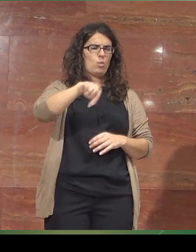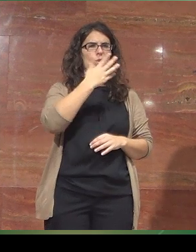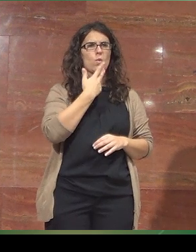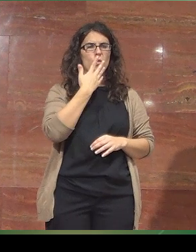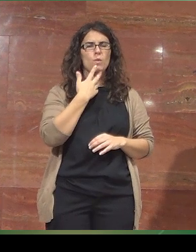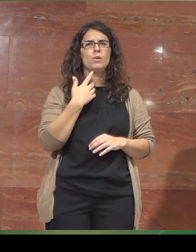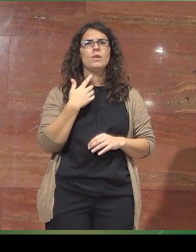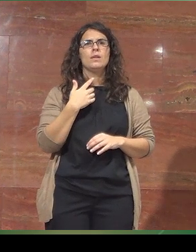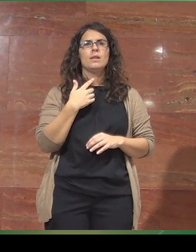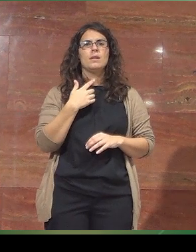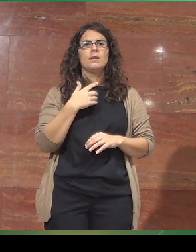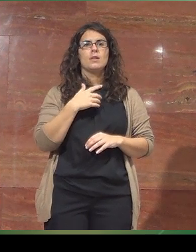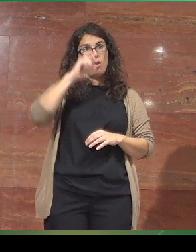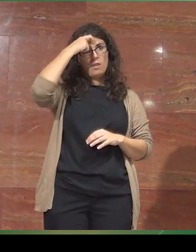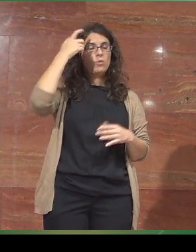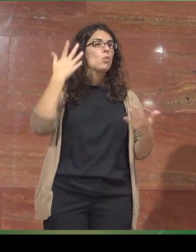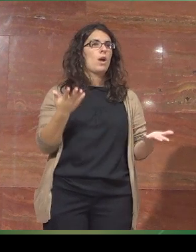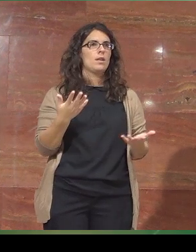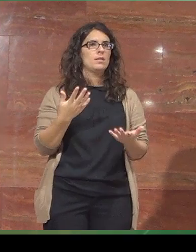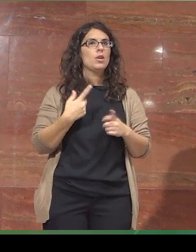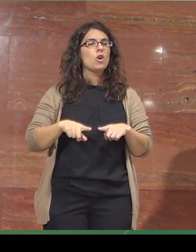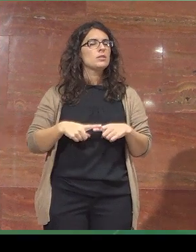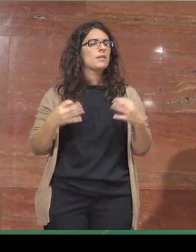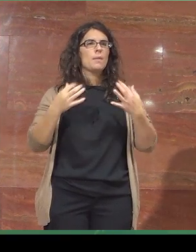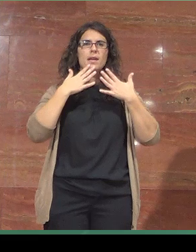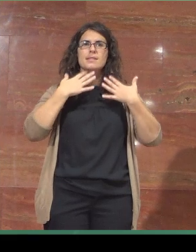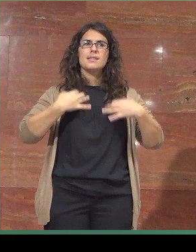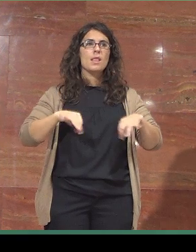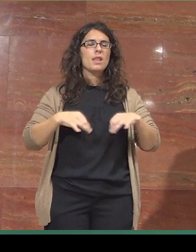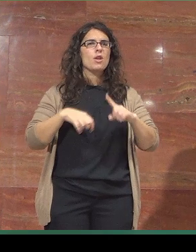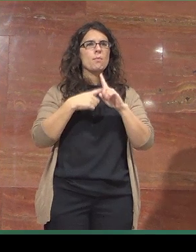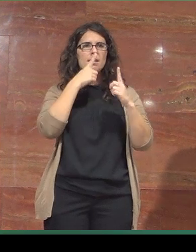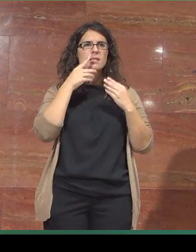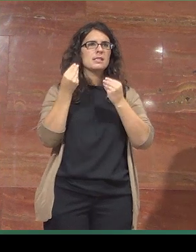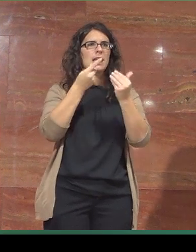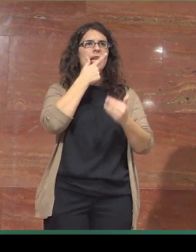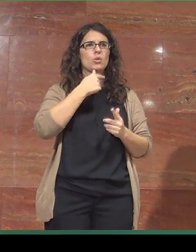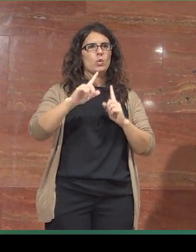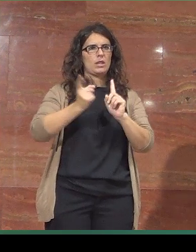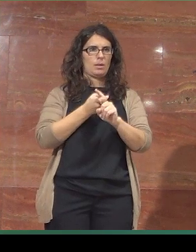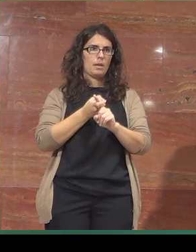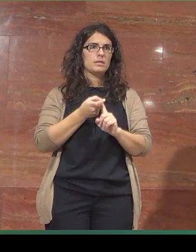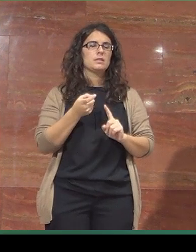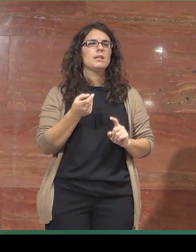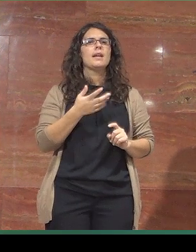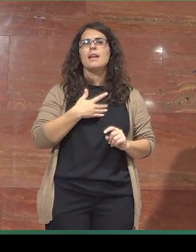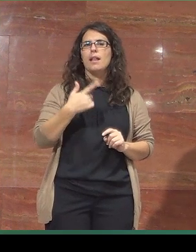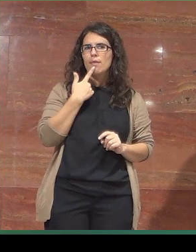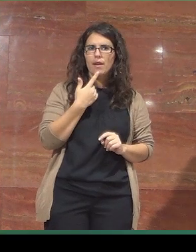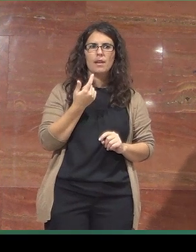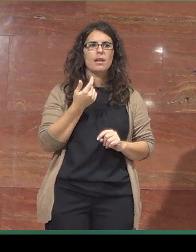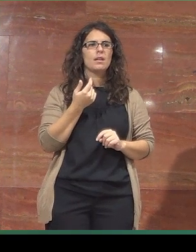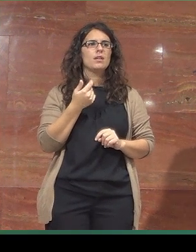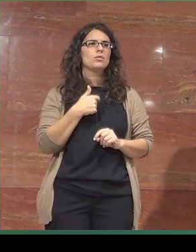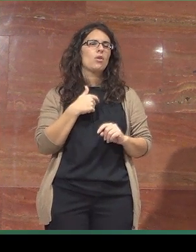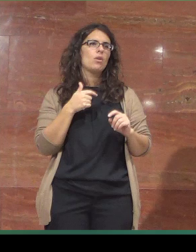be simple and intuitive. In other words, you shouldn't have to stop and think, I wonder what that means. So these very